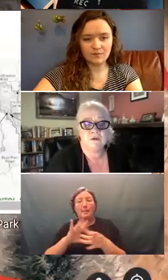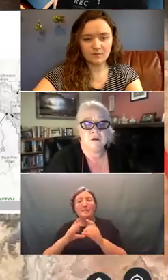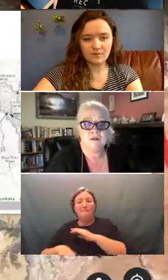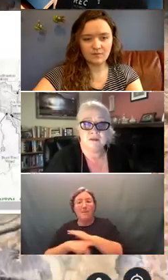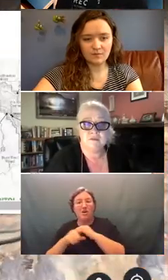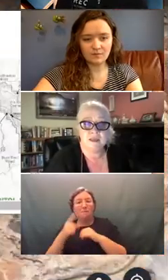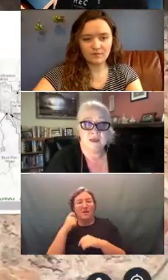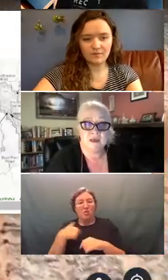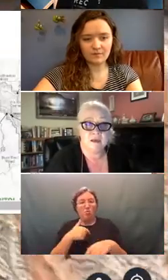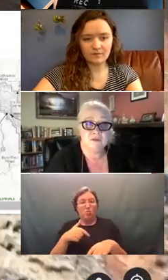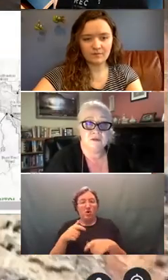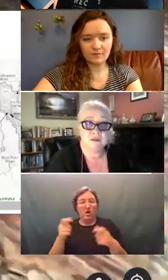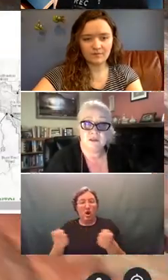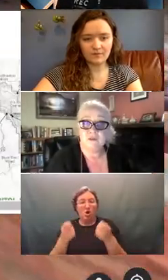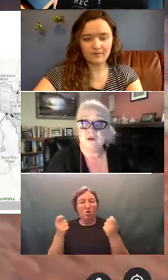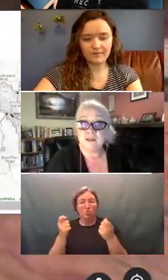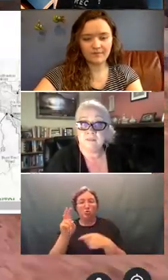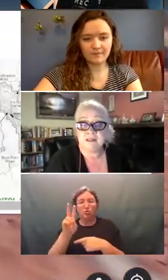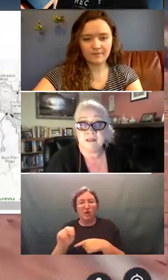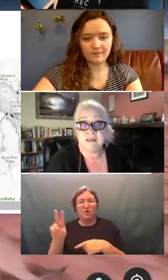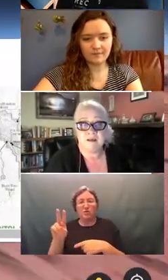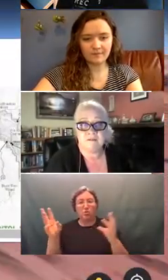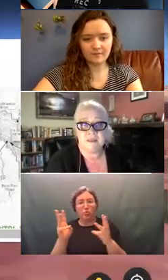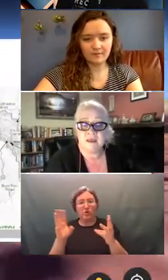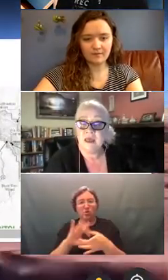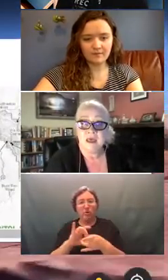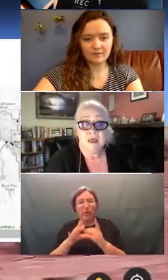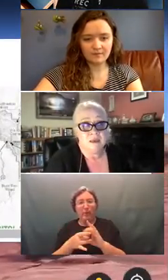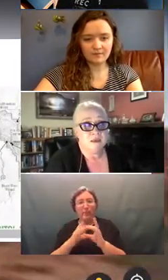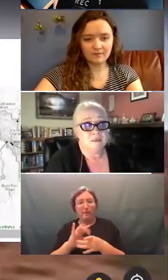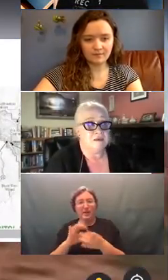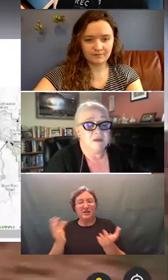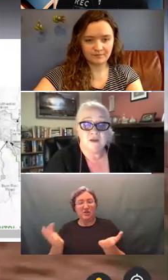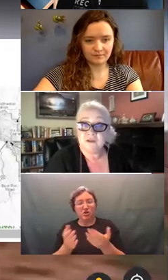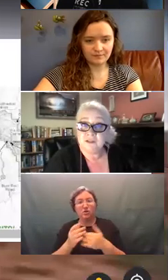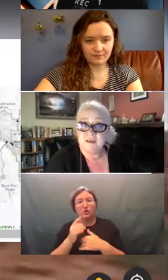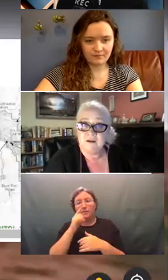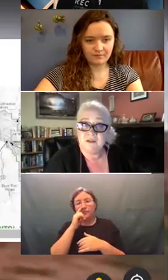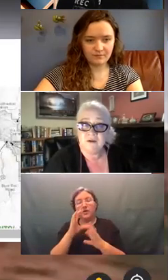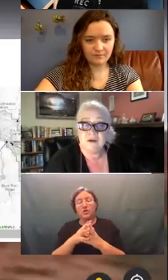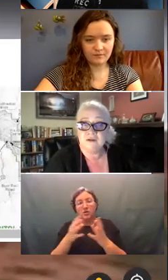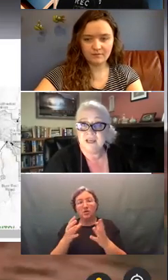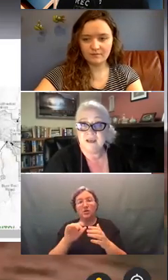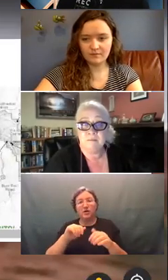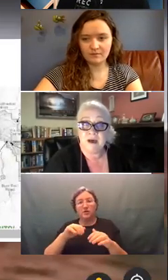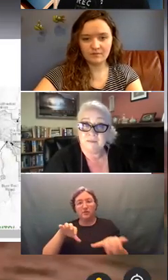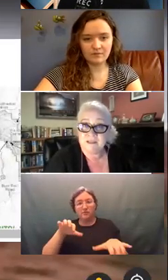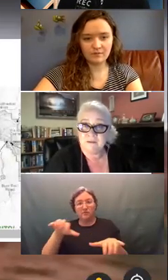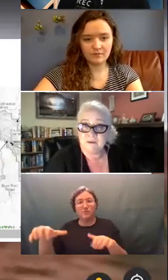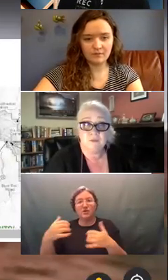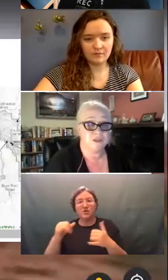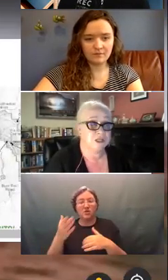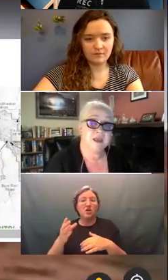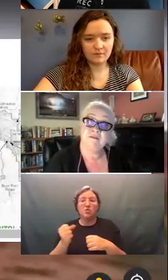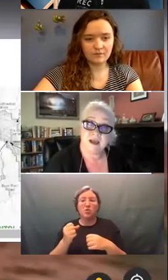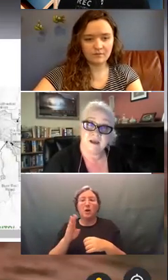we were hosts of the 2002 Winter Olympics, and a lot of the venues are still there. So you can go take a bobsled